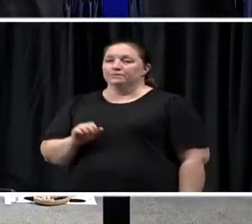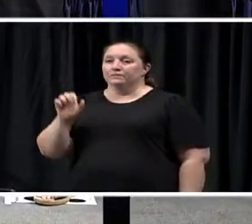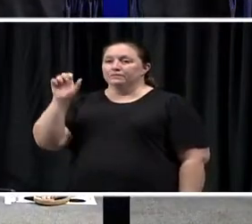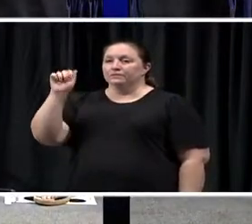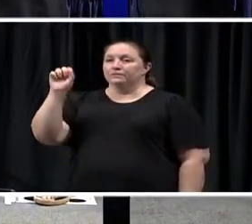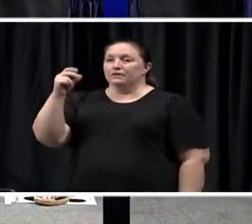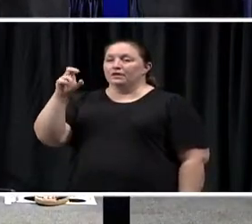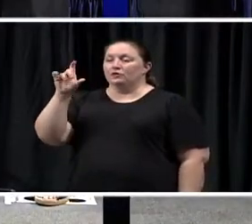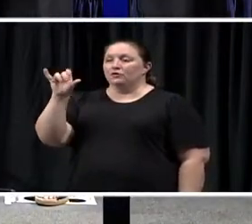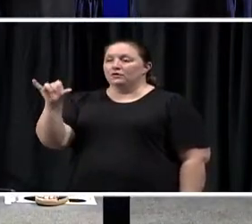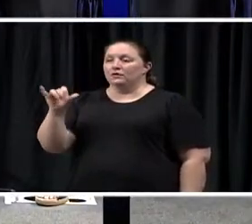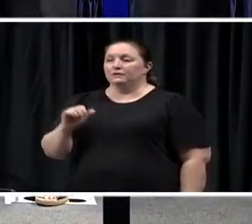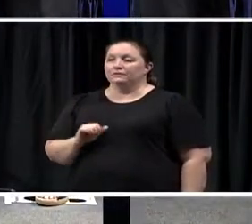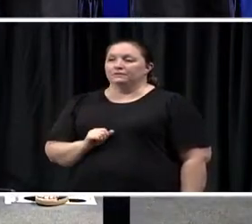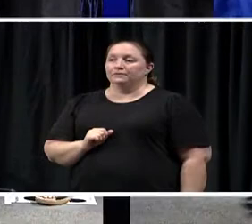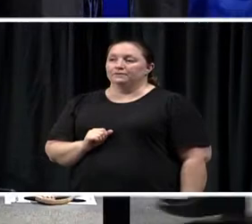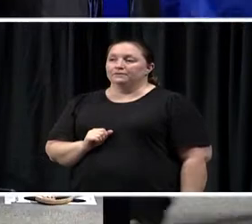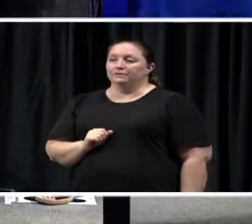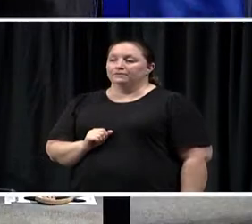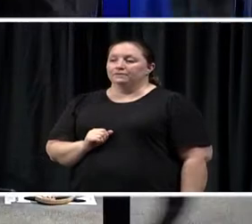Ashley Benitez Navarrete.